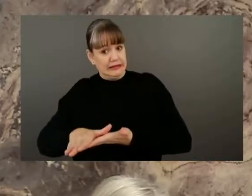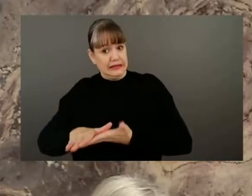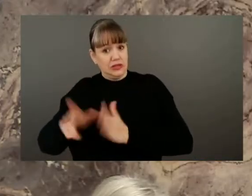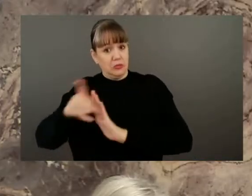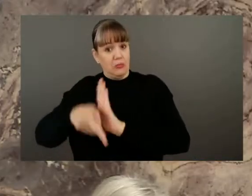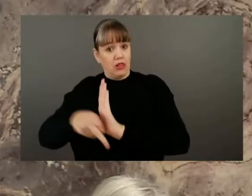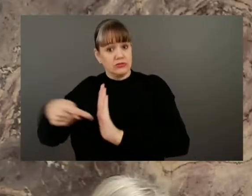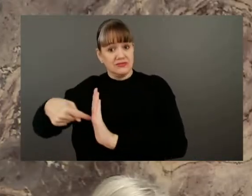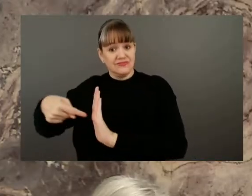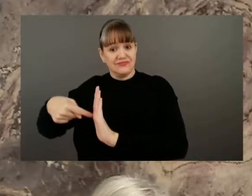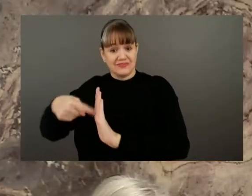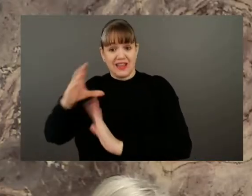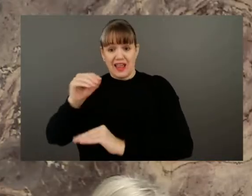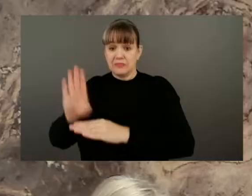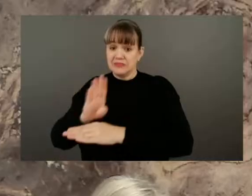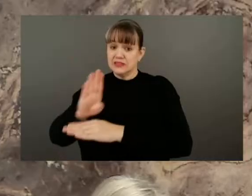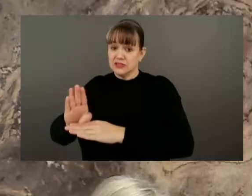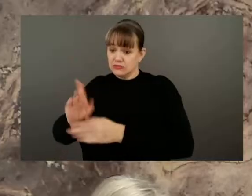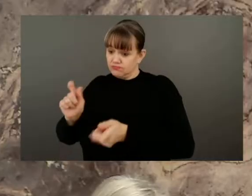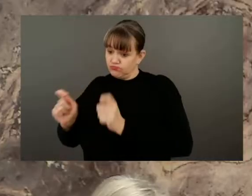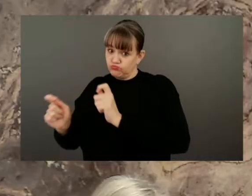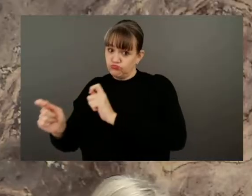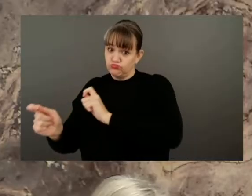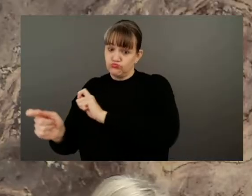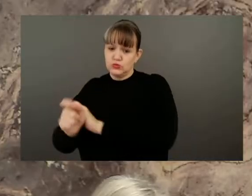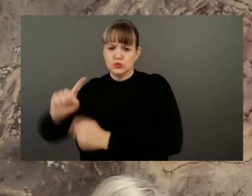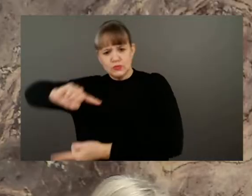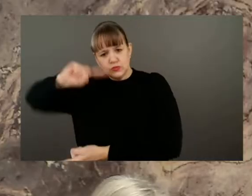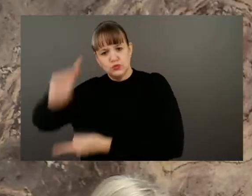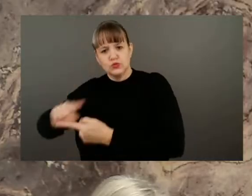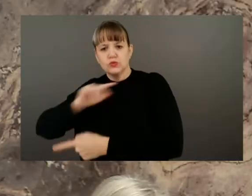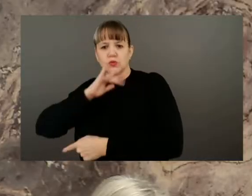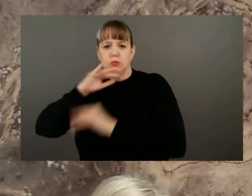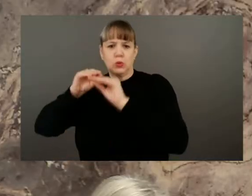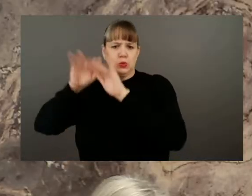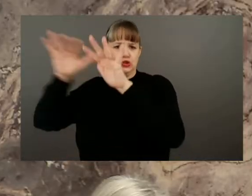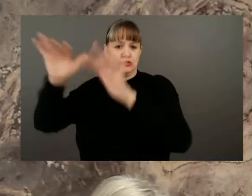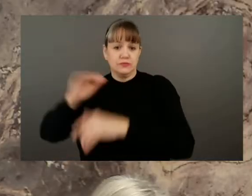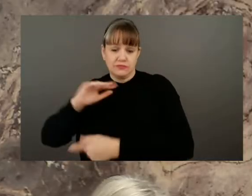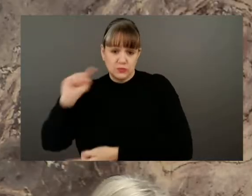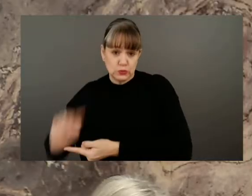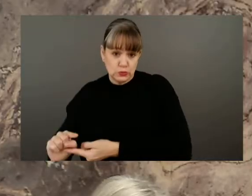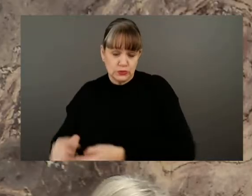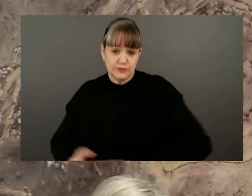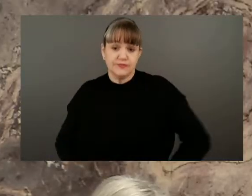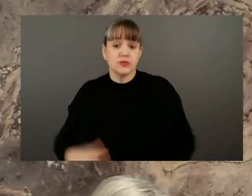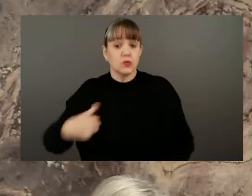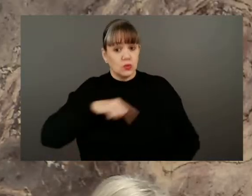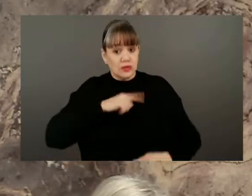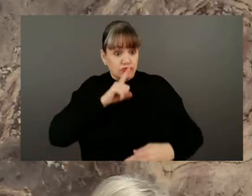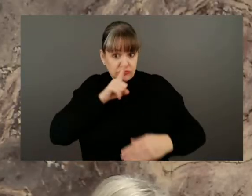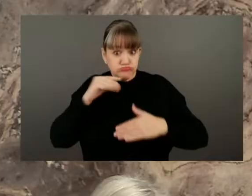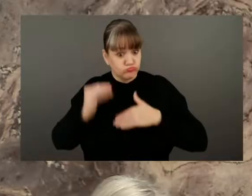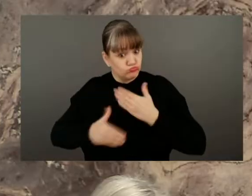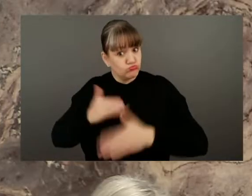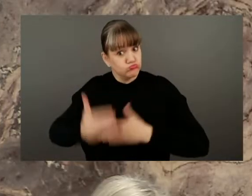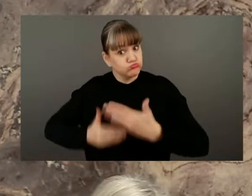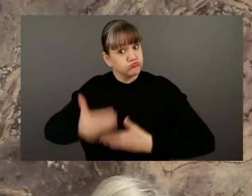see that that's put in place, such that we have made real progress on those questions. All of these